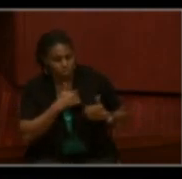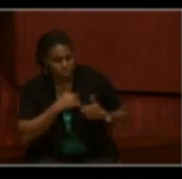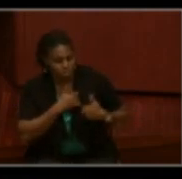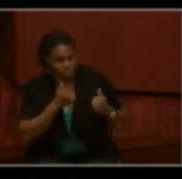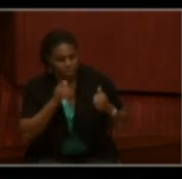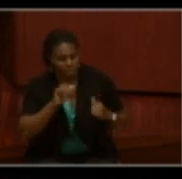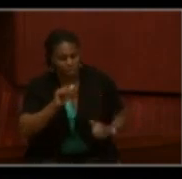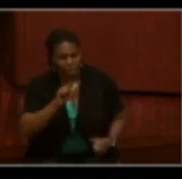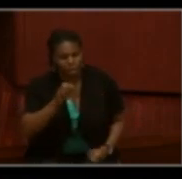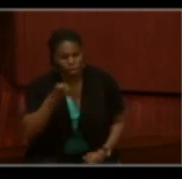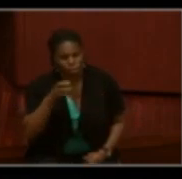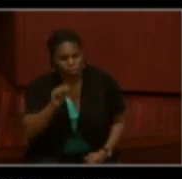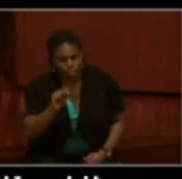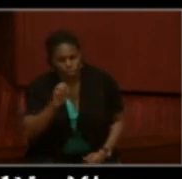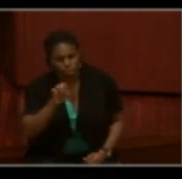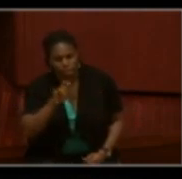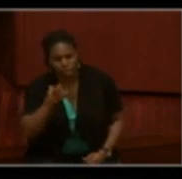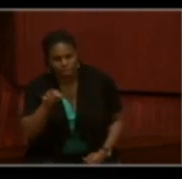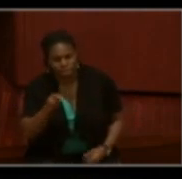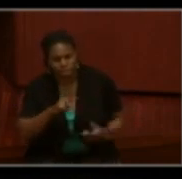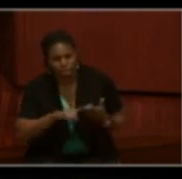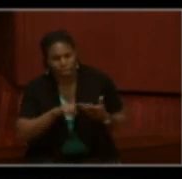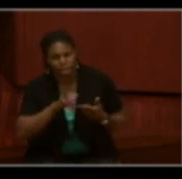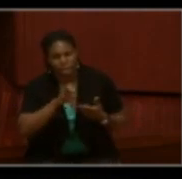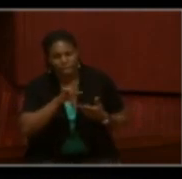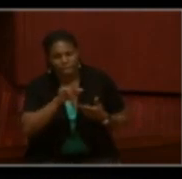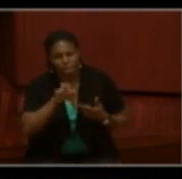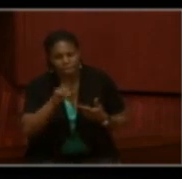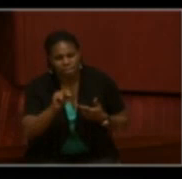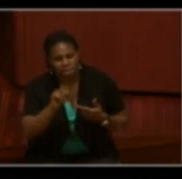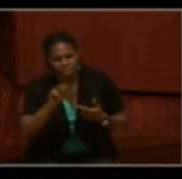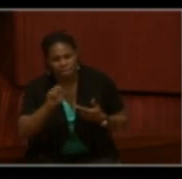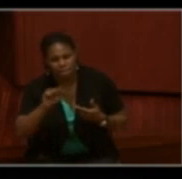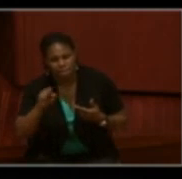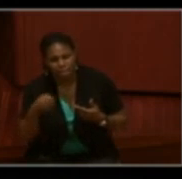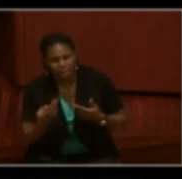Albert Einstein, you also have Elliot Ness,